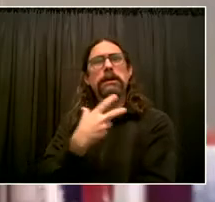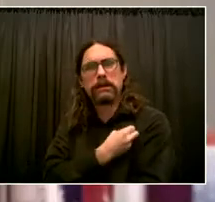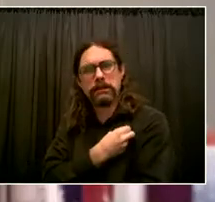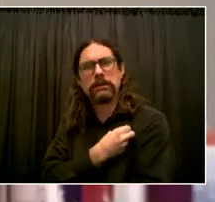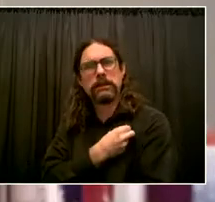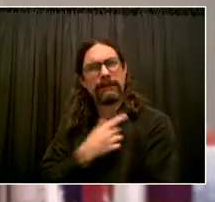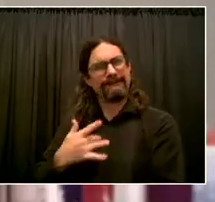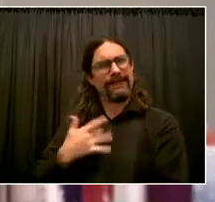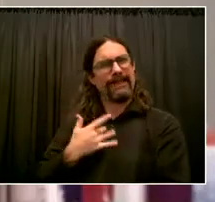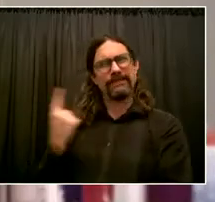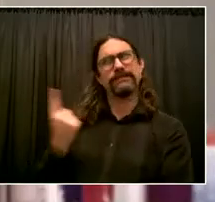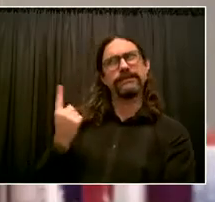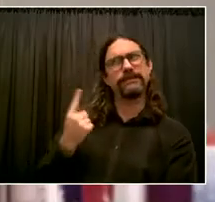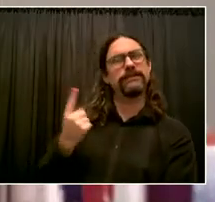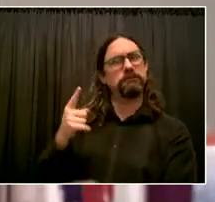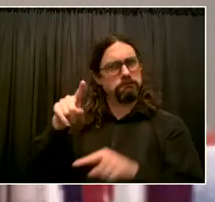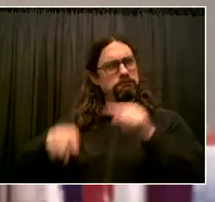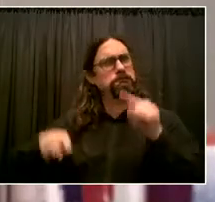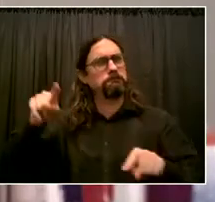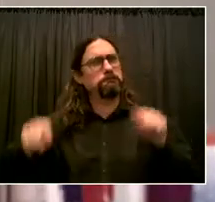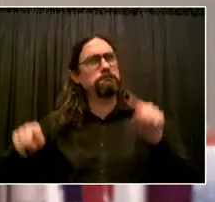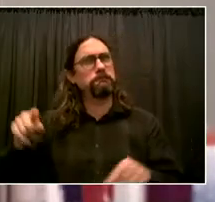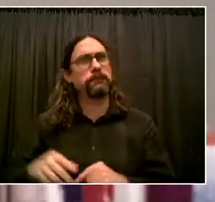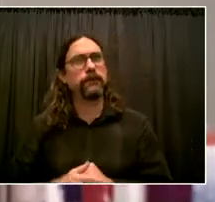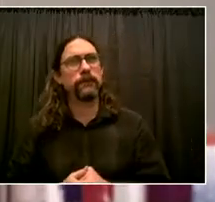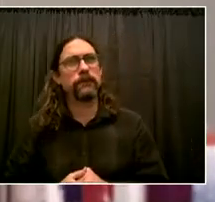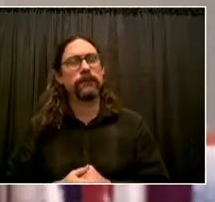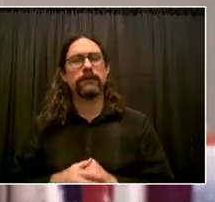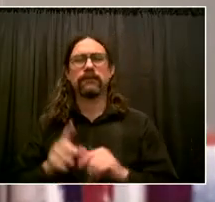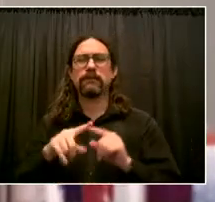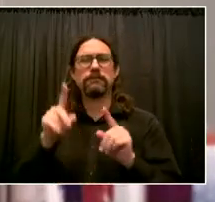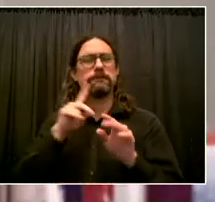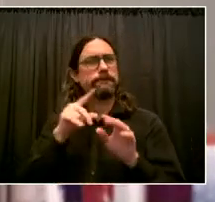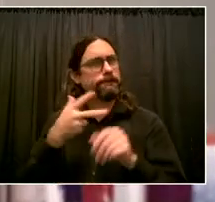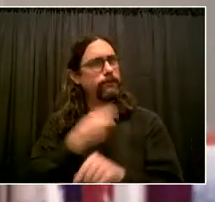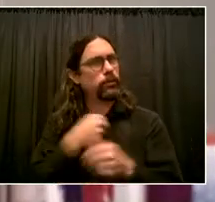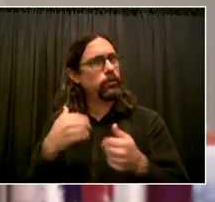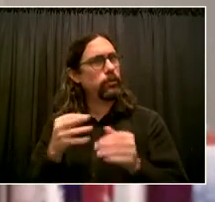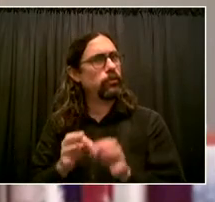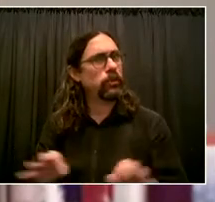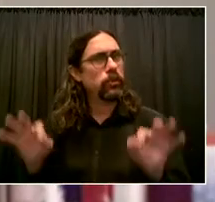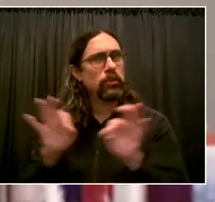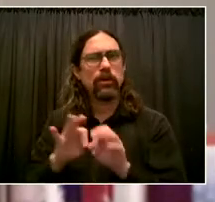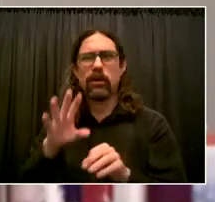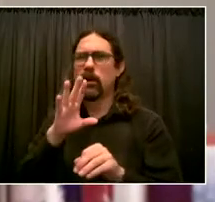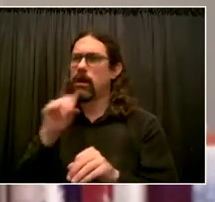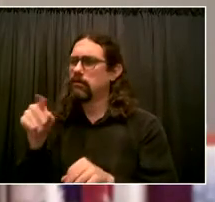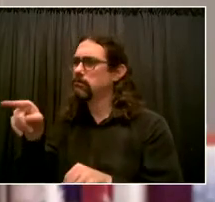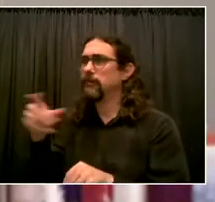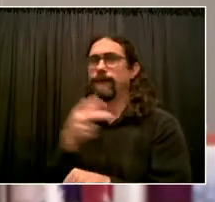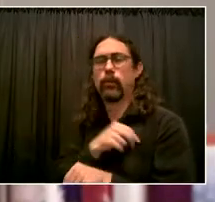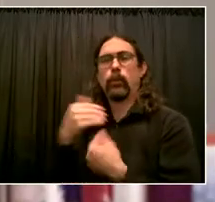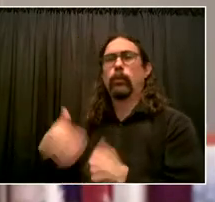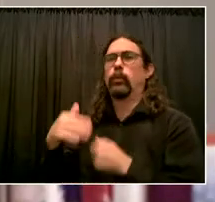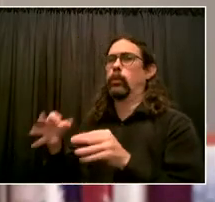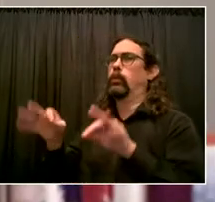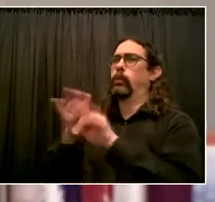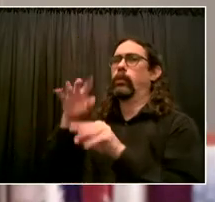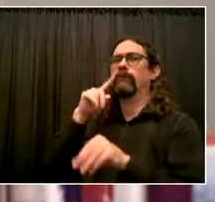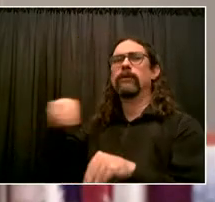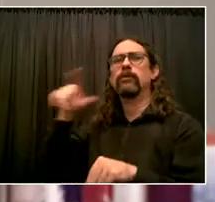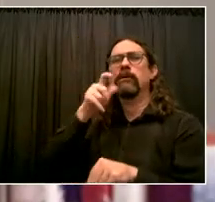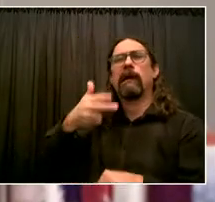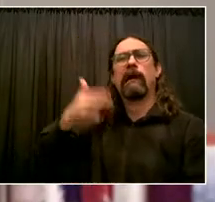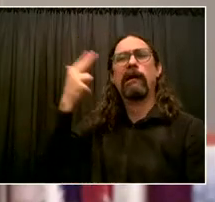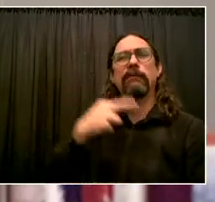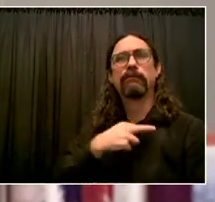vaccines. So just like you can't run a race at 80 the way you could at 20, your immune system isn't as young and spry with age